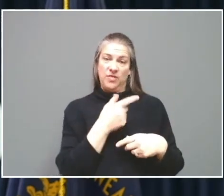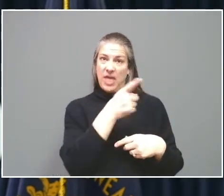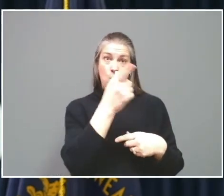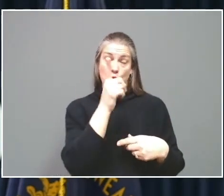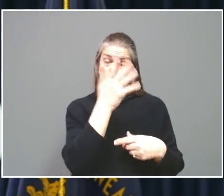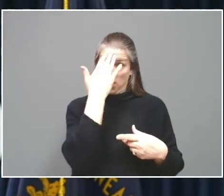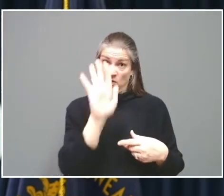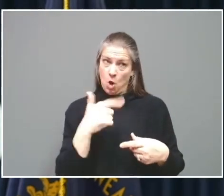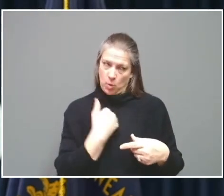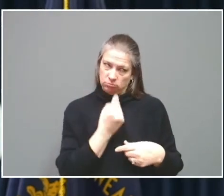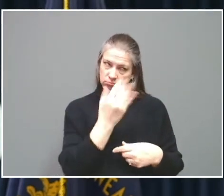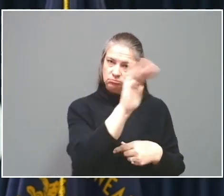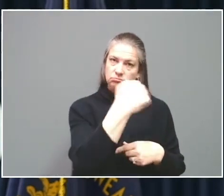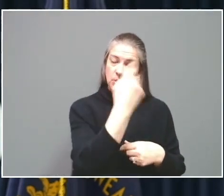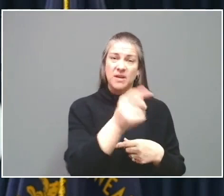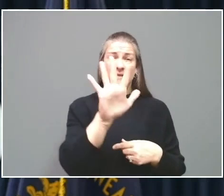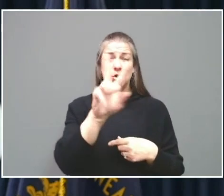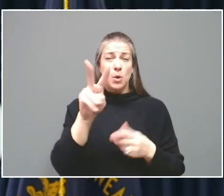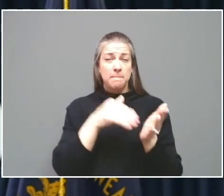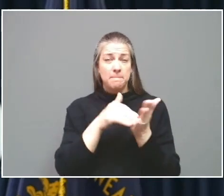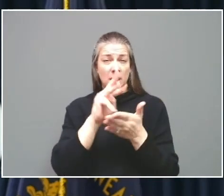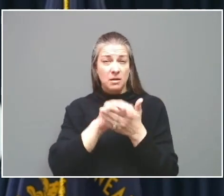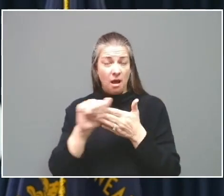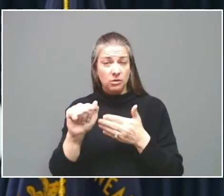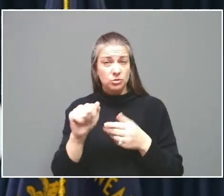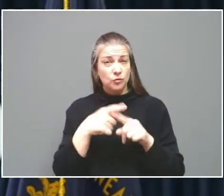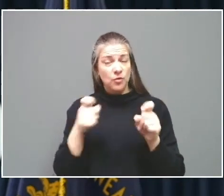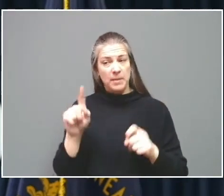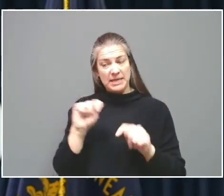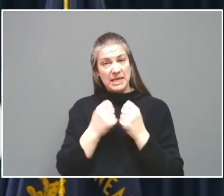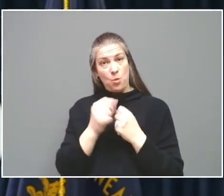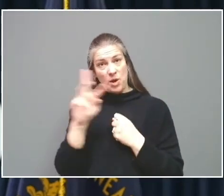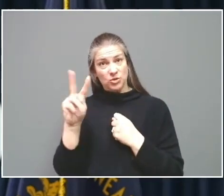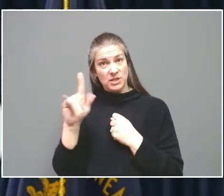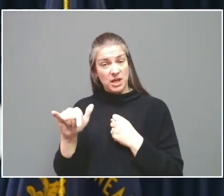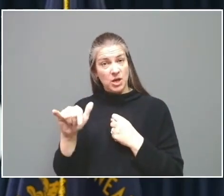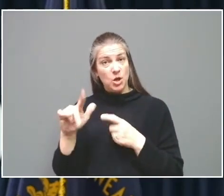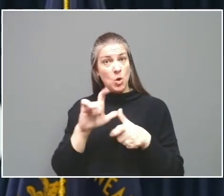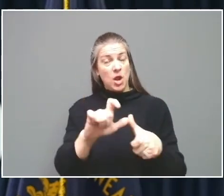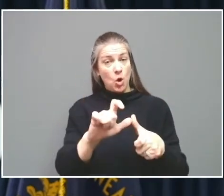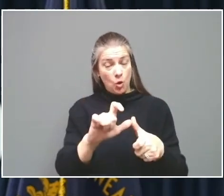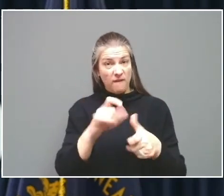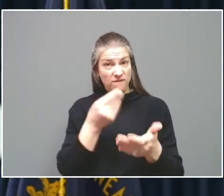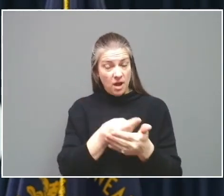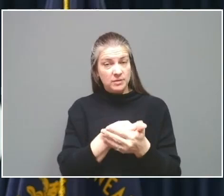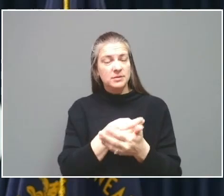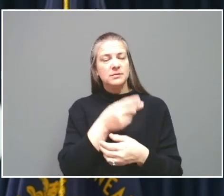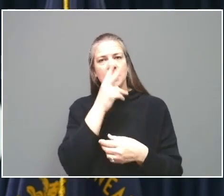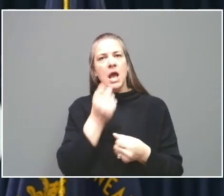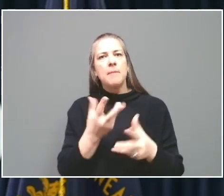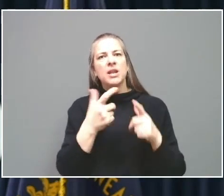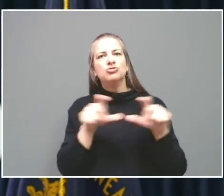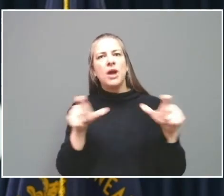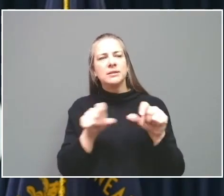at the $52 million from the Team Western Kentucky Tornado Relief Fund, and you look at the number of checks that appear to have gone to the